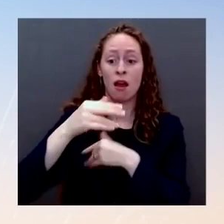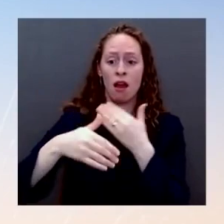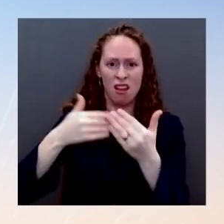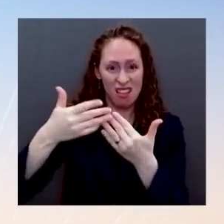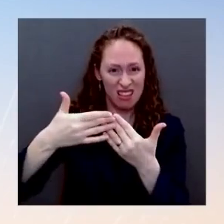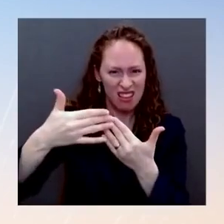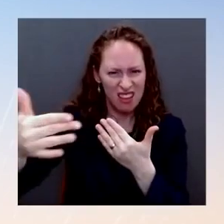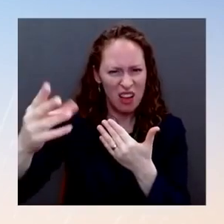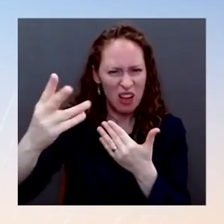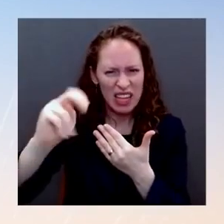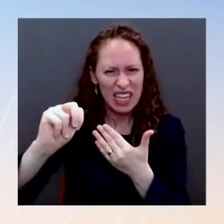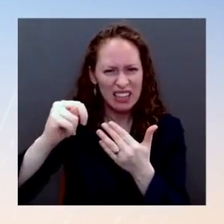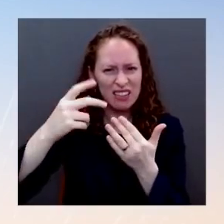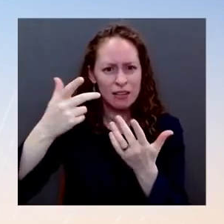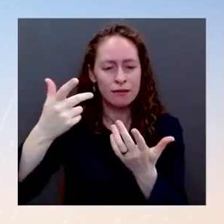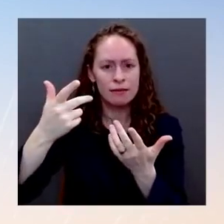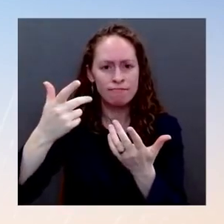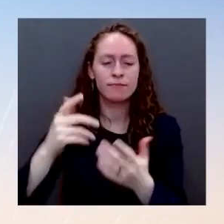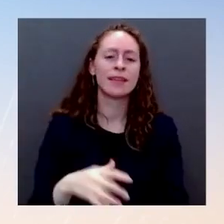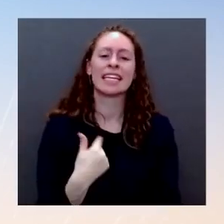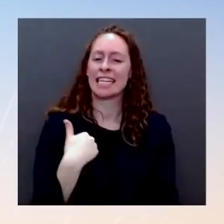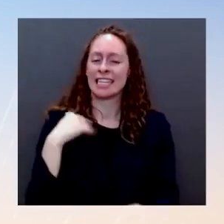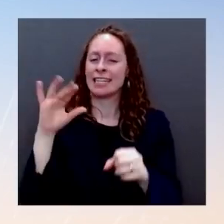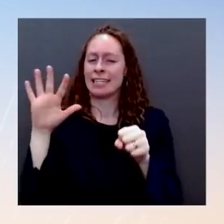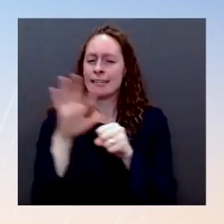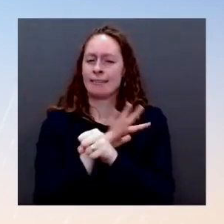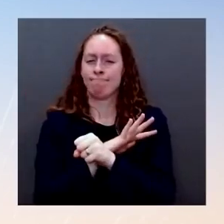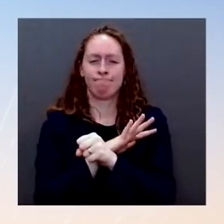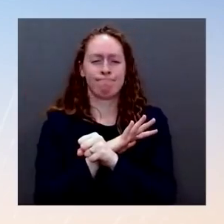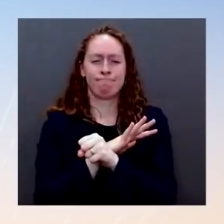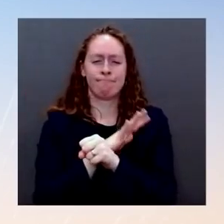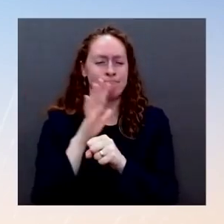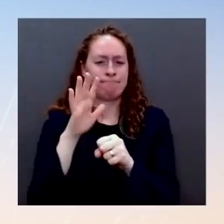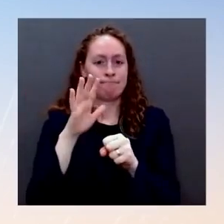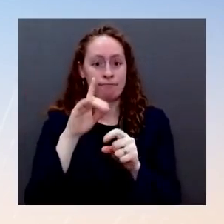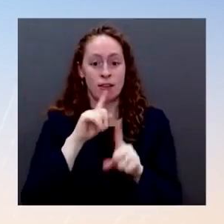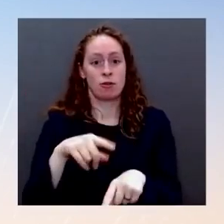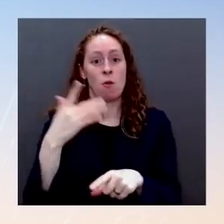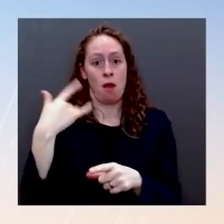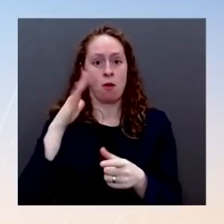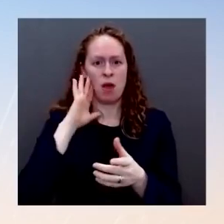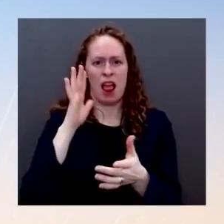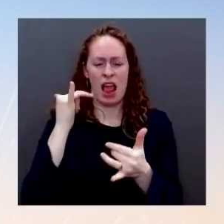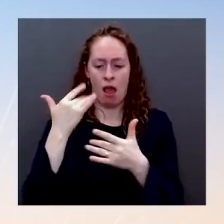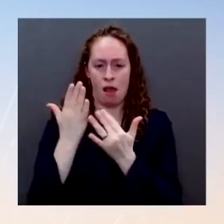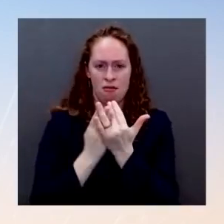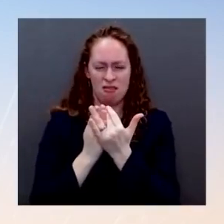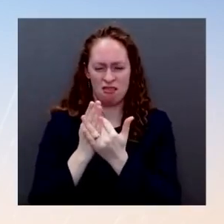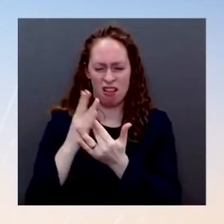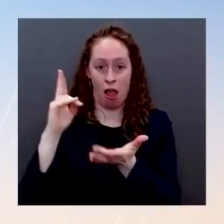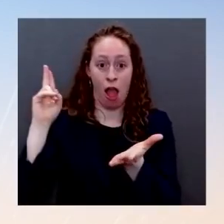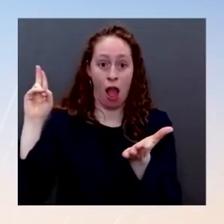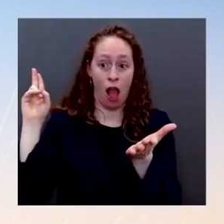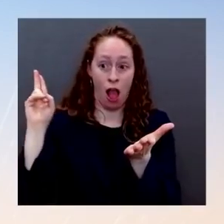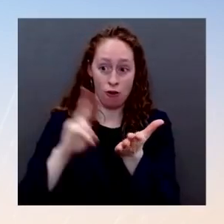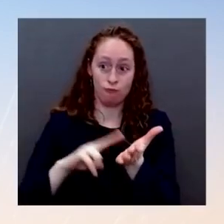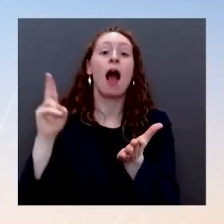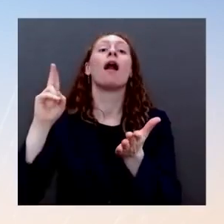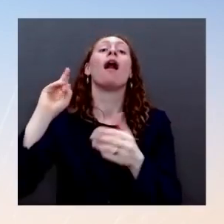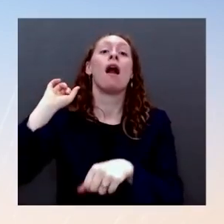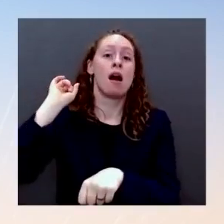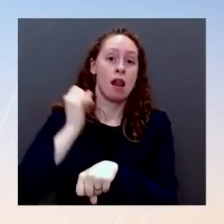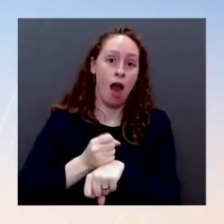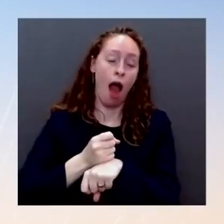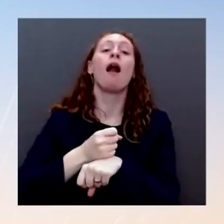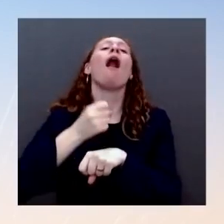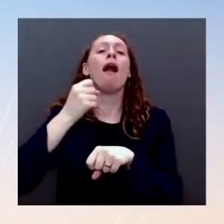have more information on that. But again, we expect the first shipment from manufacturers to come soon. And on testing, some of the biggest retailers, Walmart